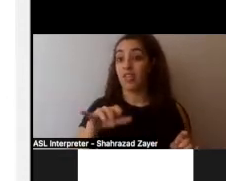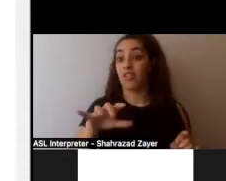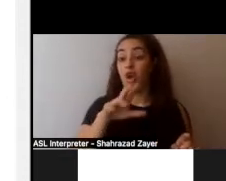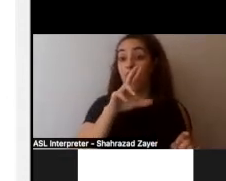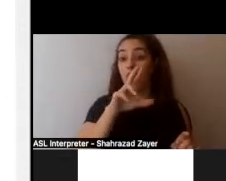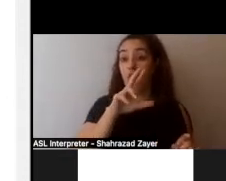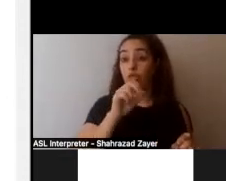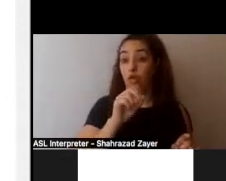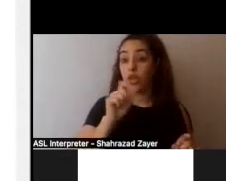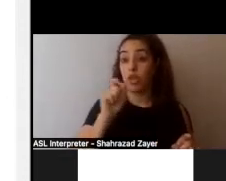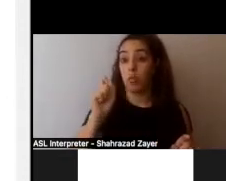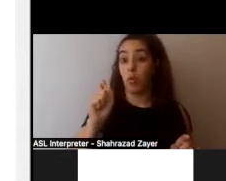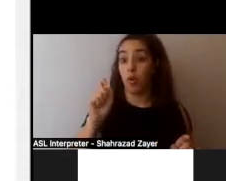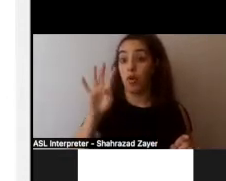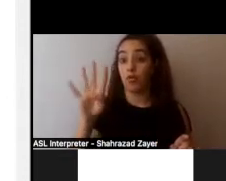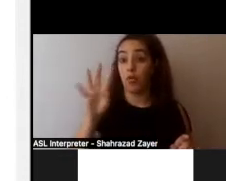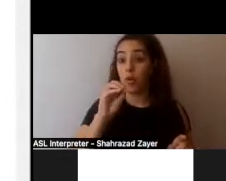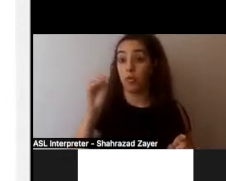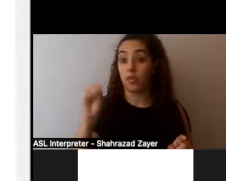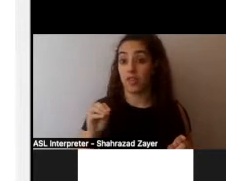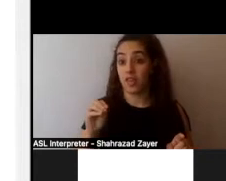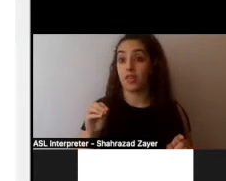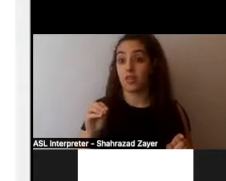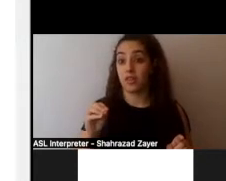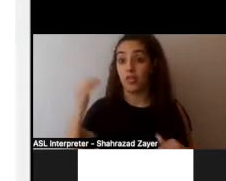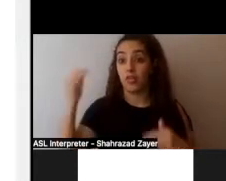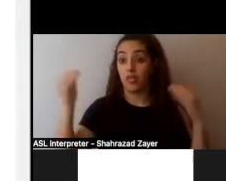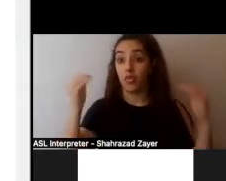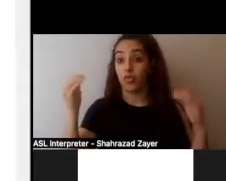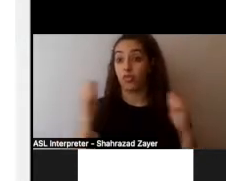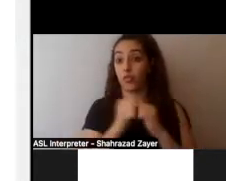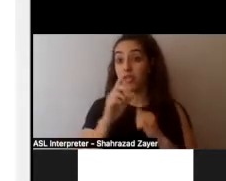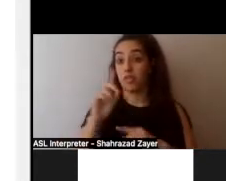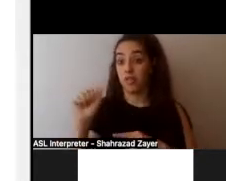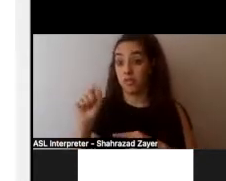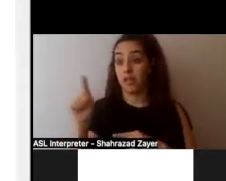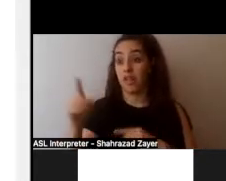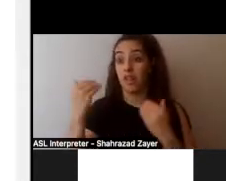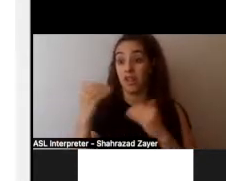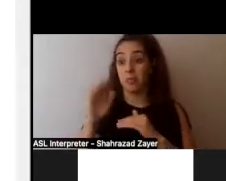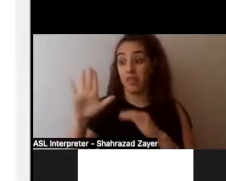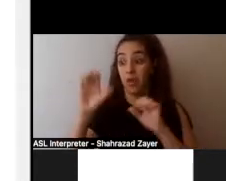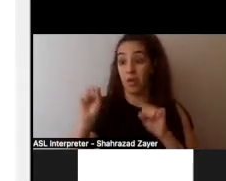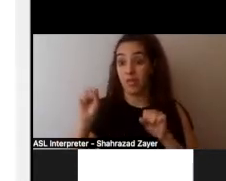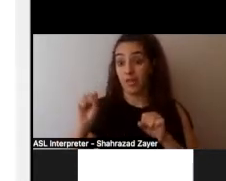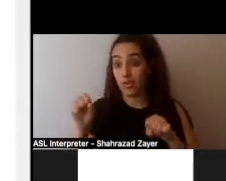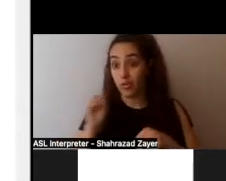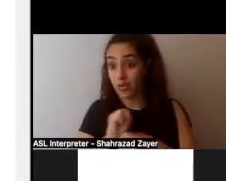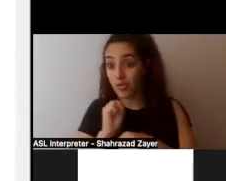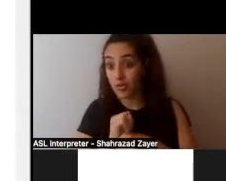30.4%. A household with an adult with a disability that limits their ability to work requires, on average,